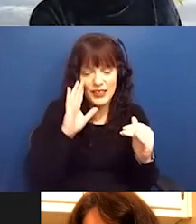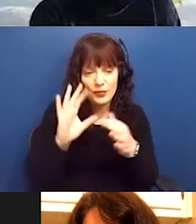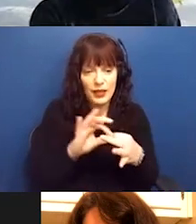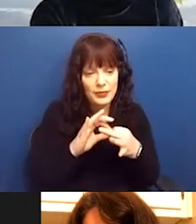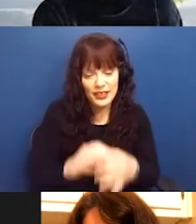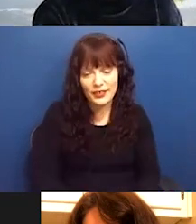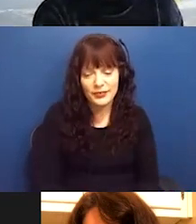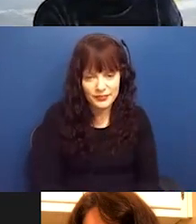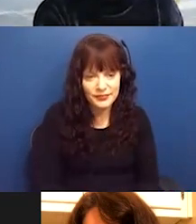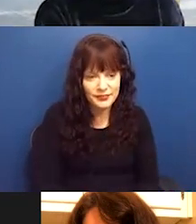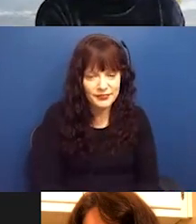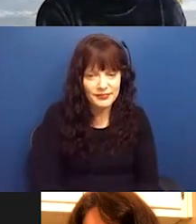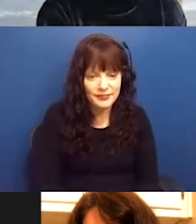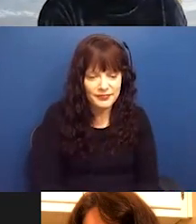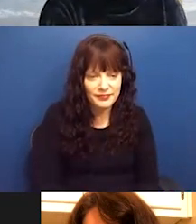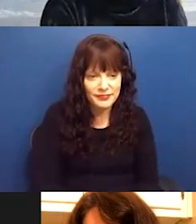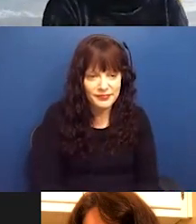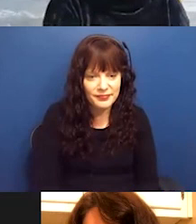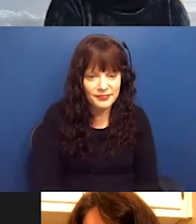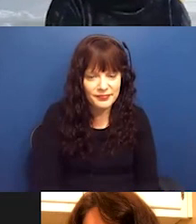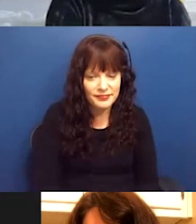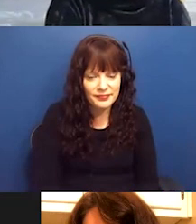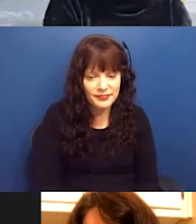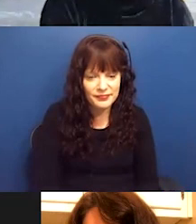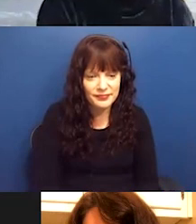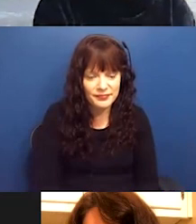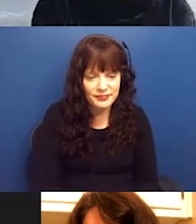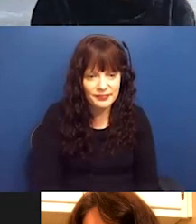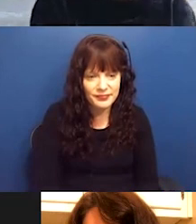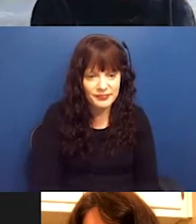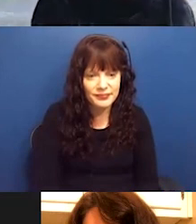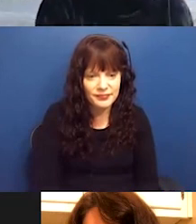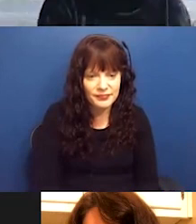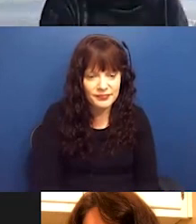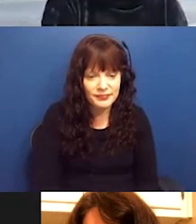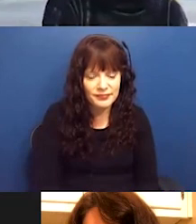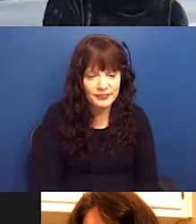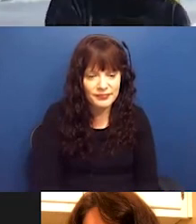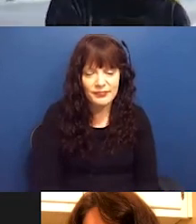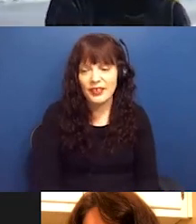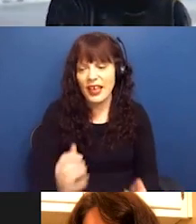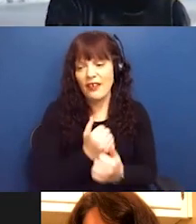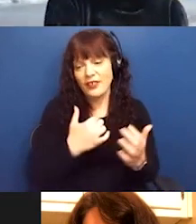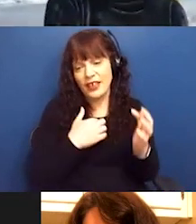did. Mm-hmm. Yeah. I see everything I hoped for and more.